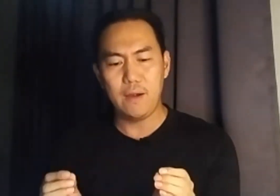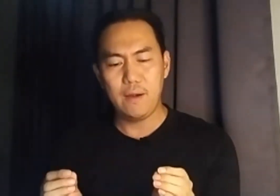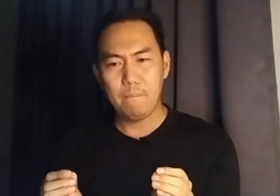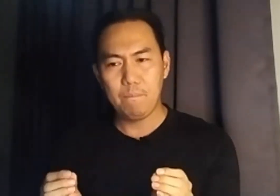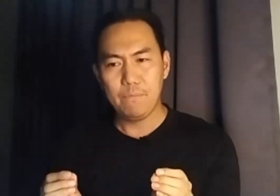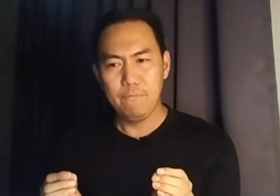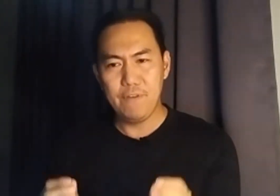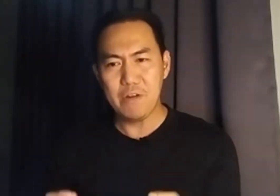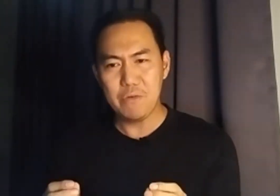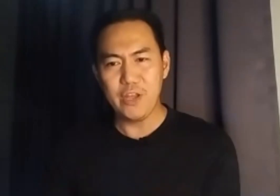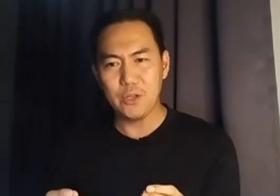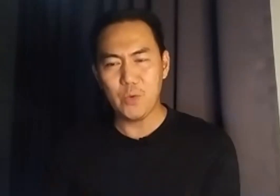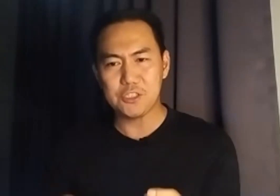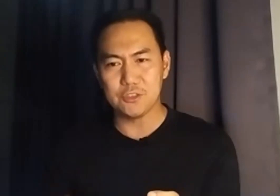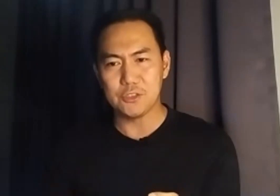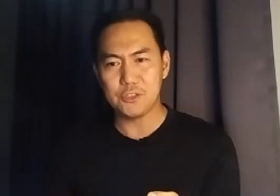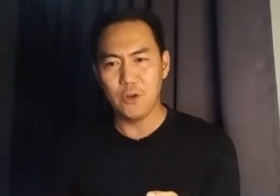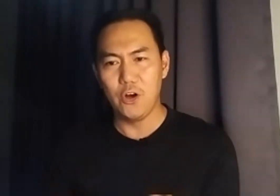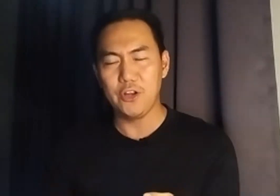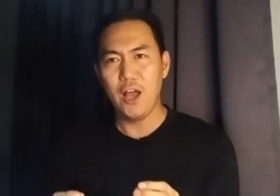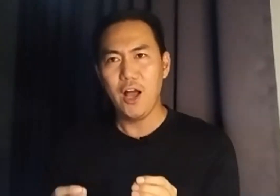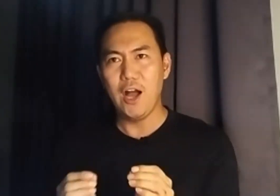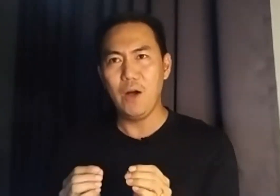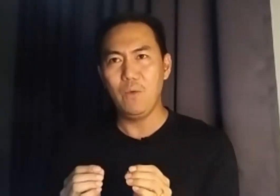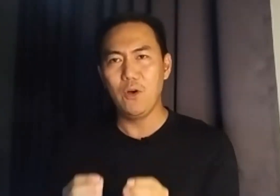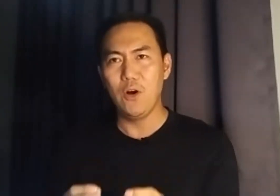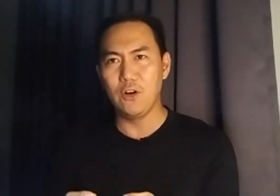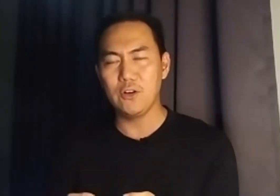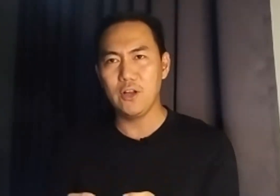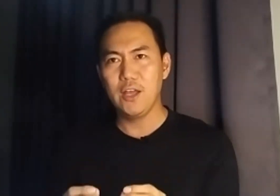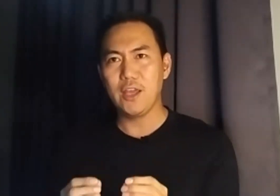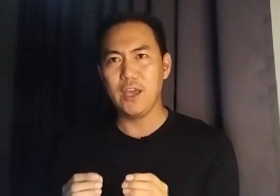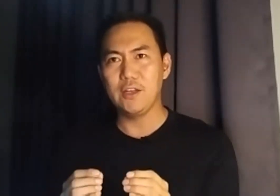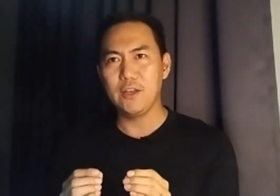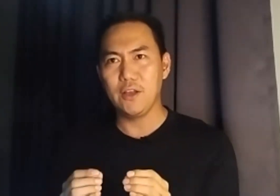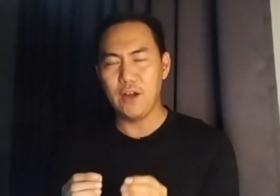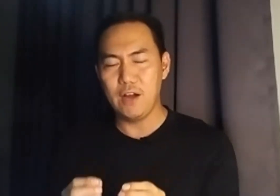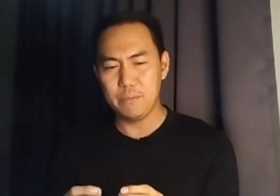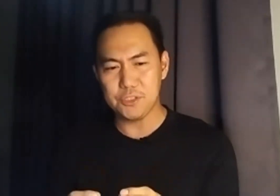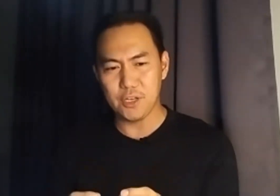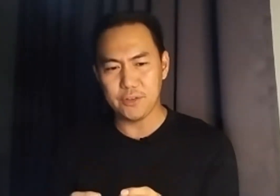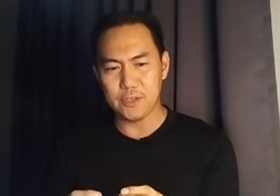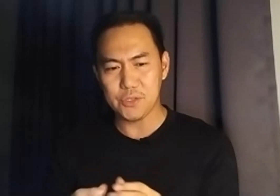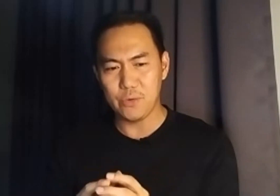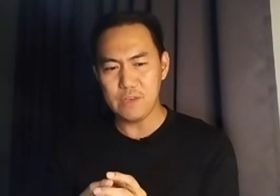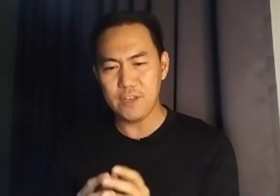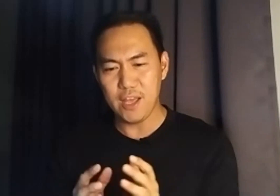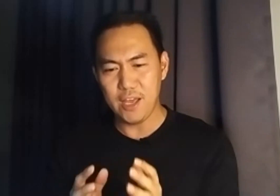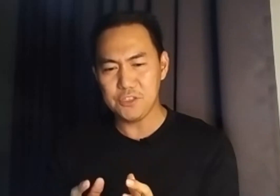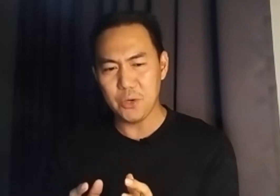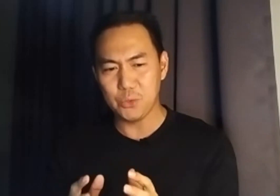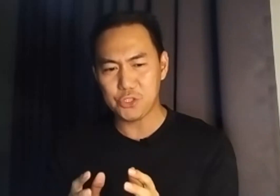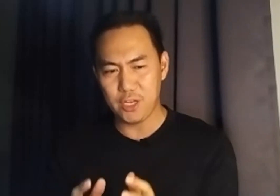are very real questions on how long can government shelters or